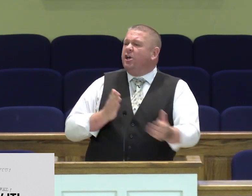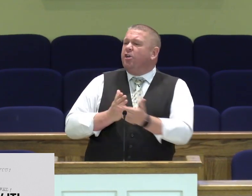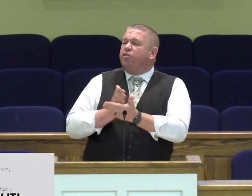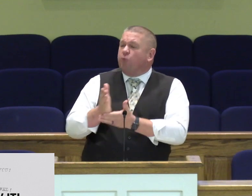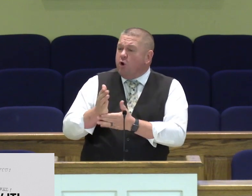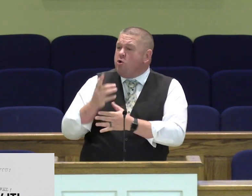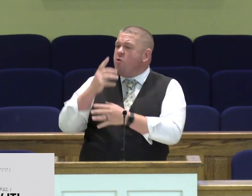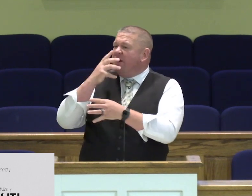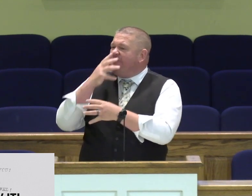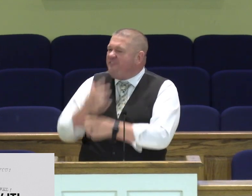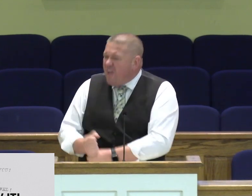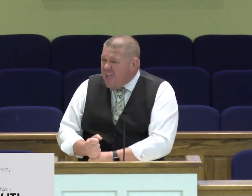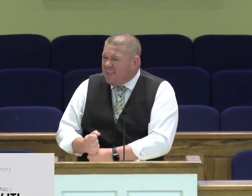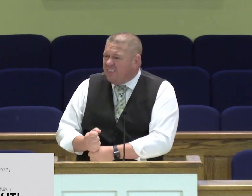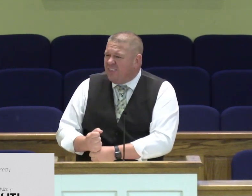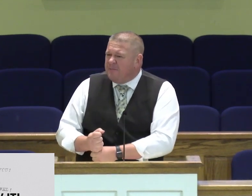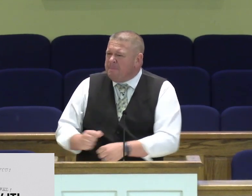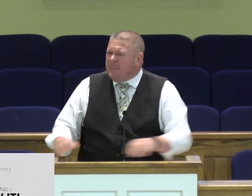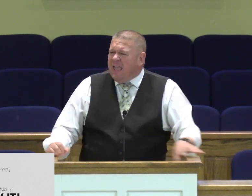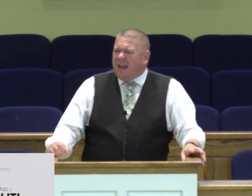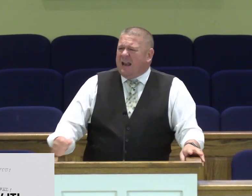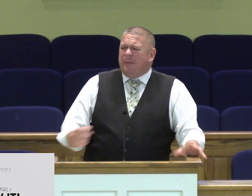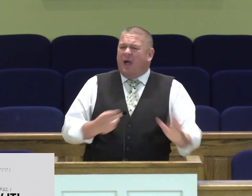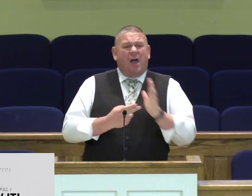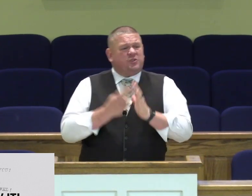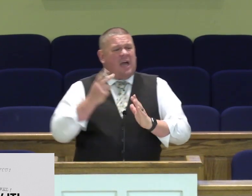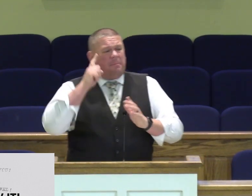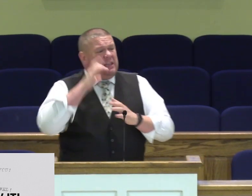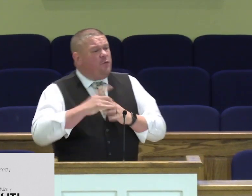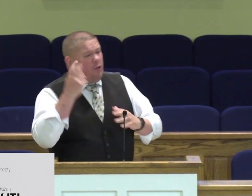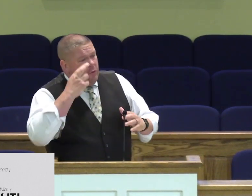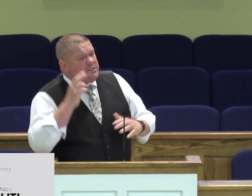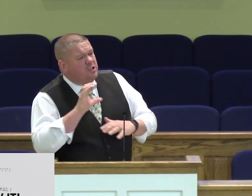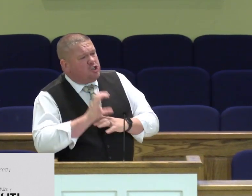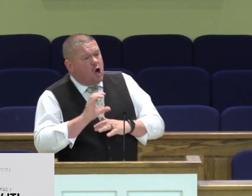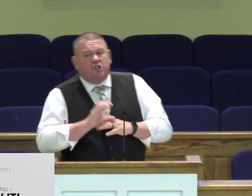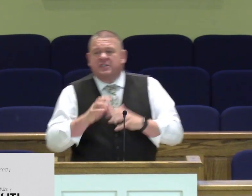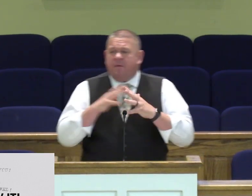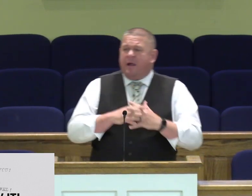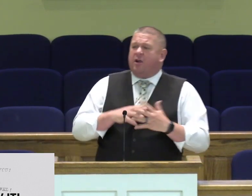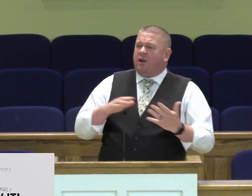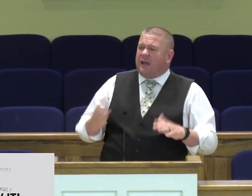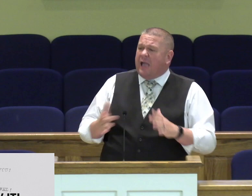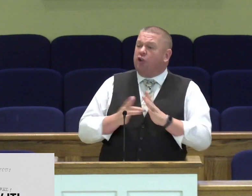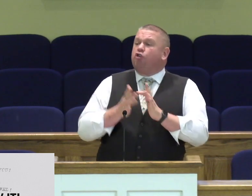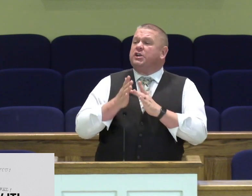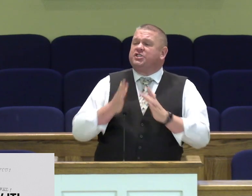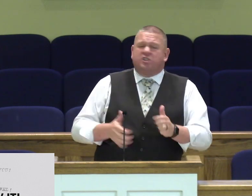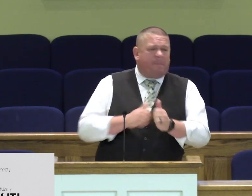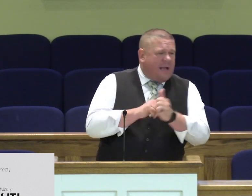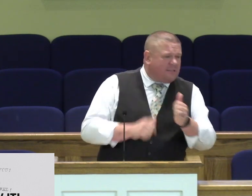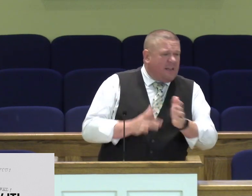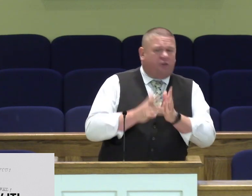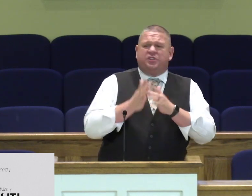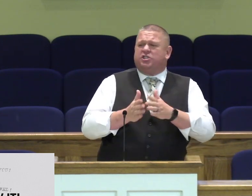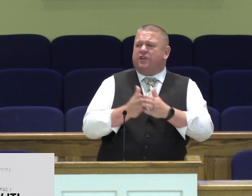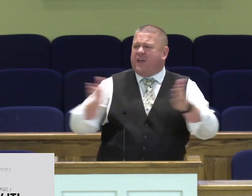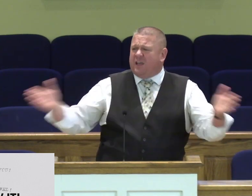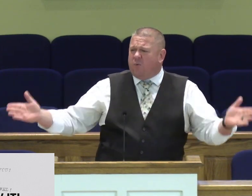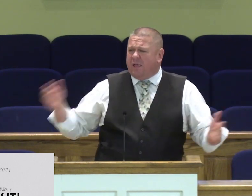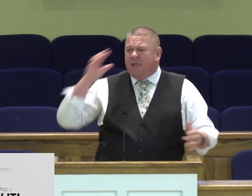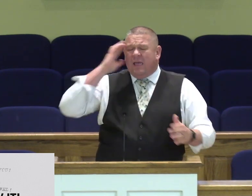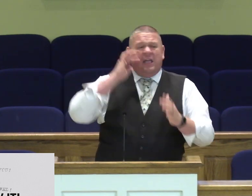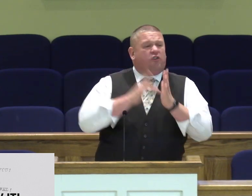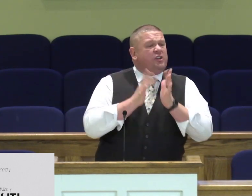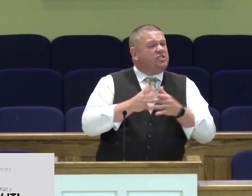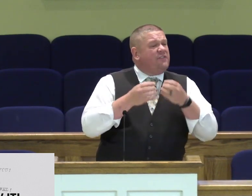grace through faith. And I'll be honest with you, I believe one of the reasons the churches of America are dying and Christians are backsliding, Christians are fading